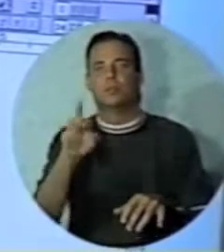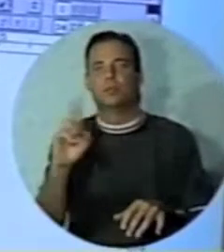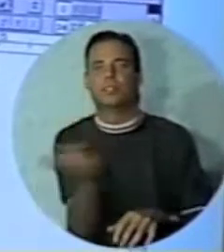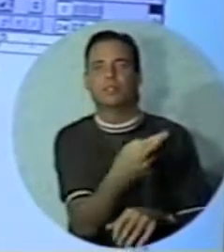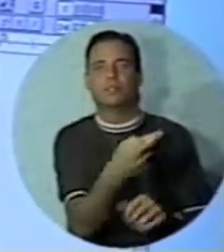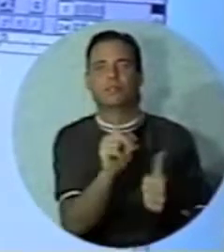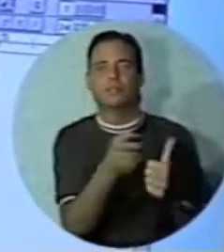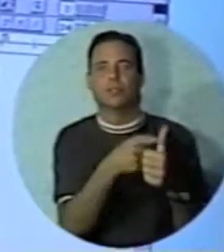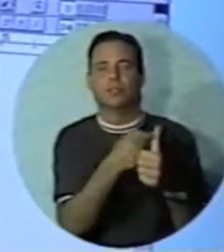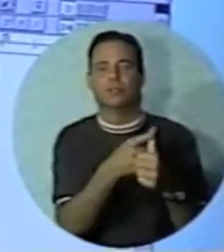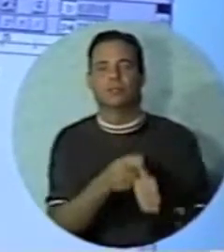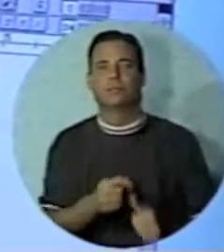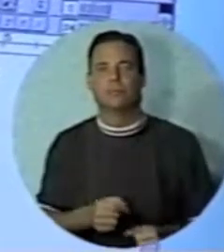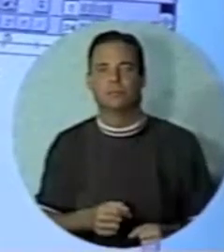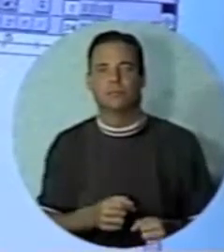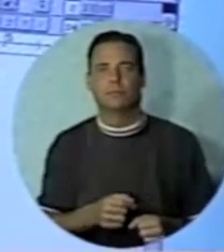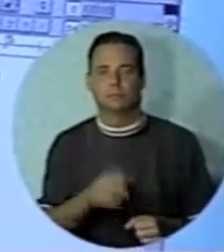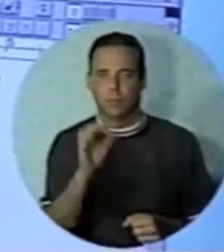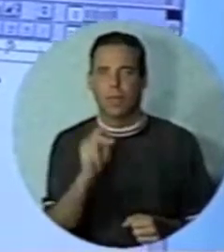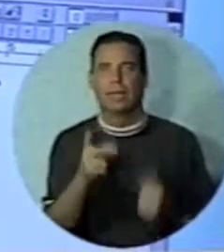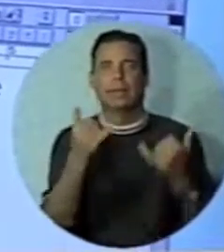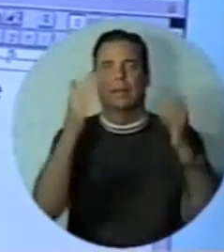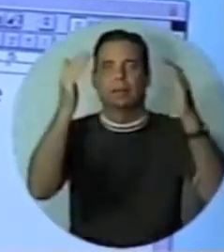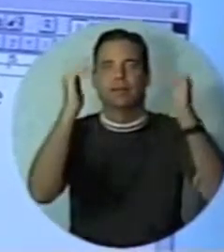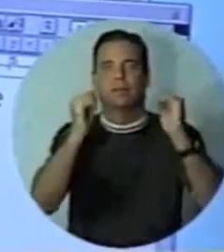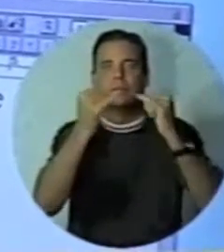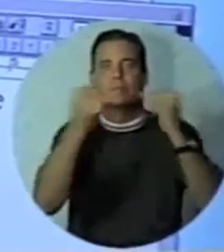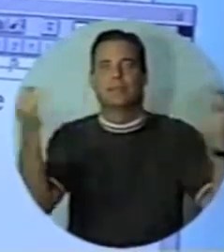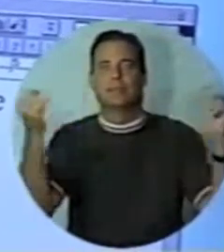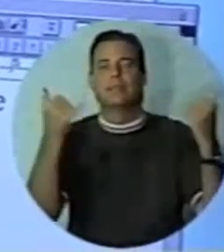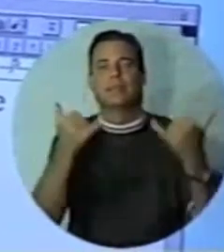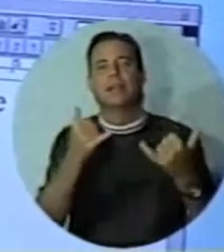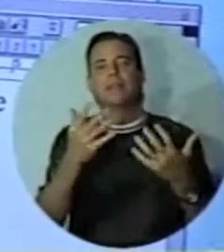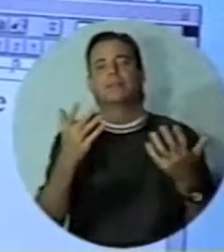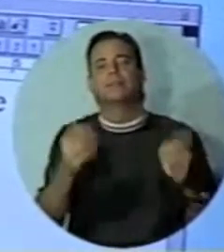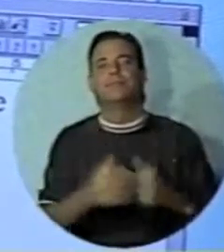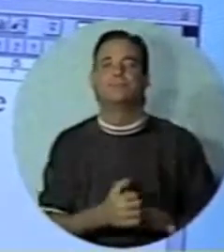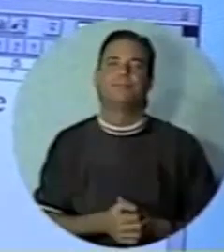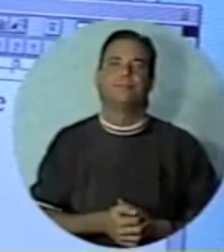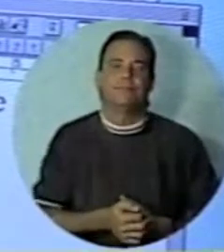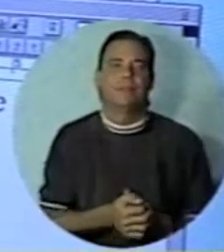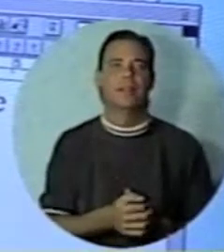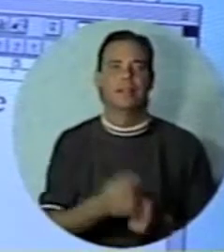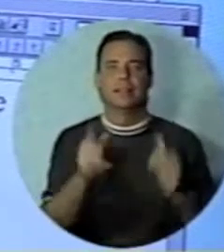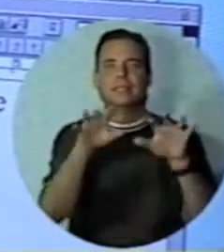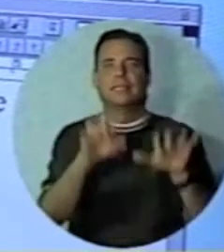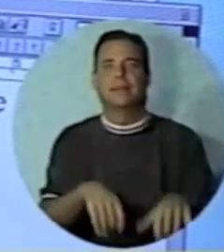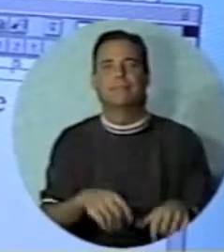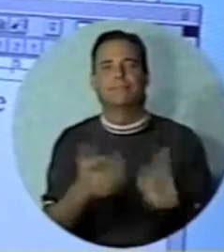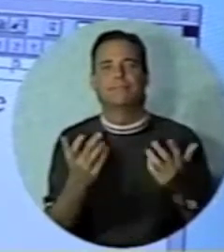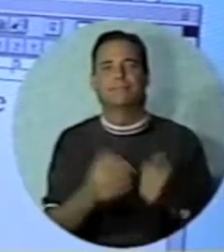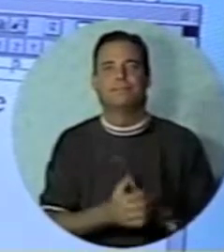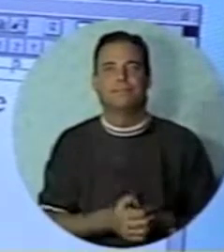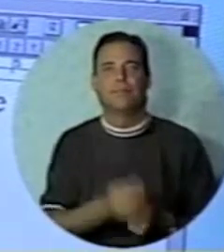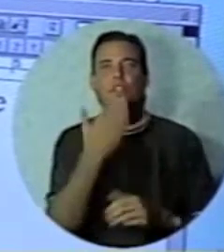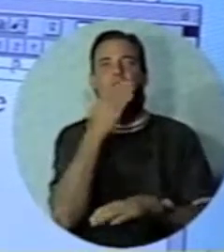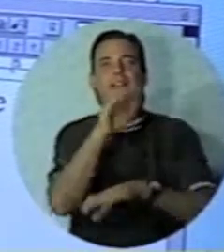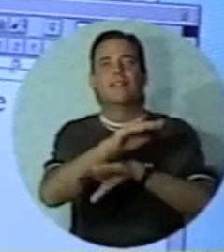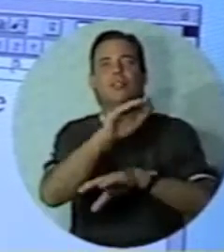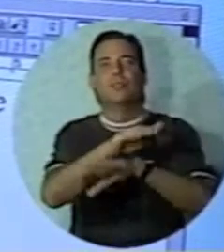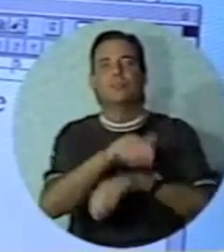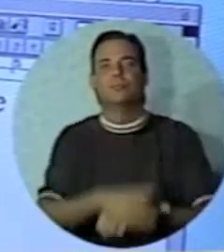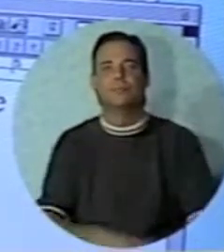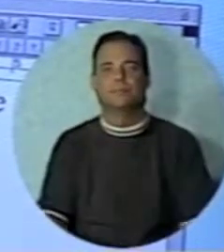key first? All right, we're down one more line. How about, let's type good